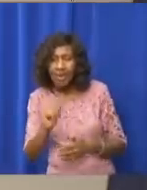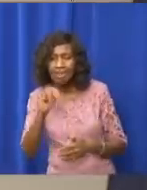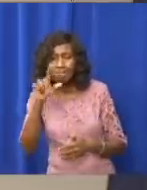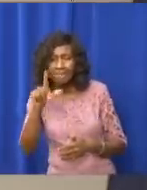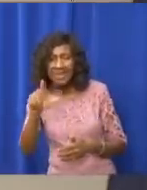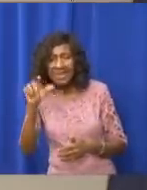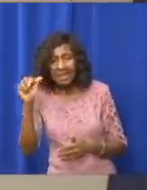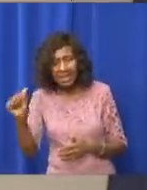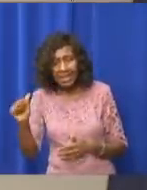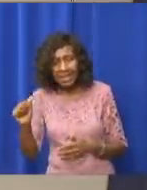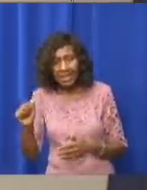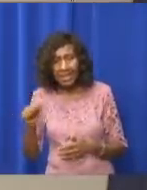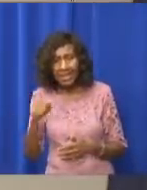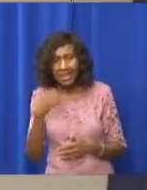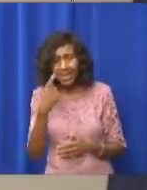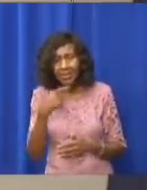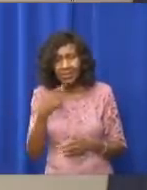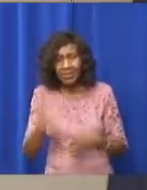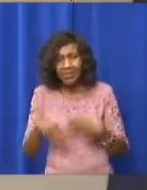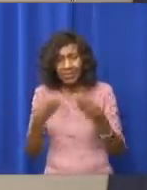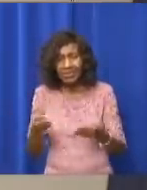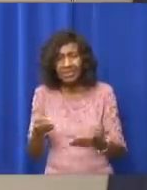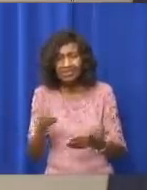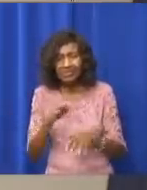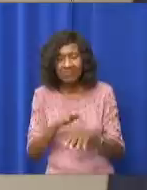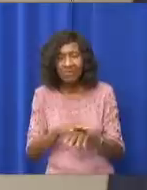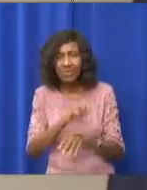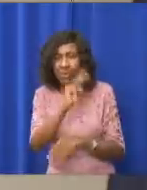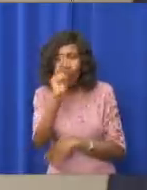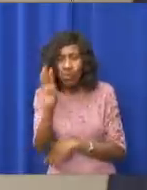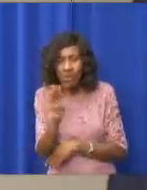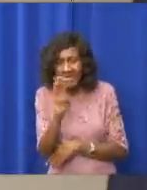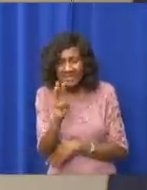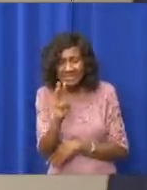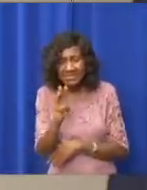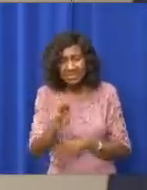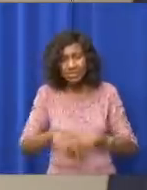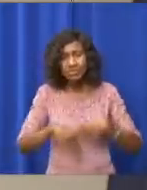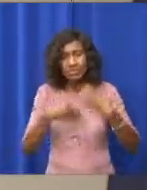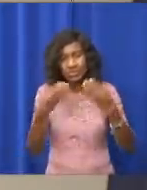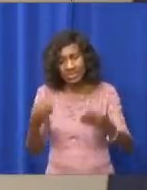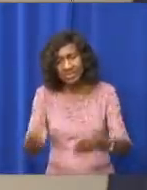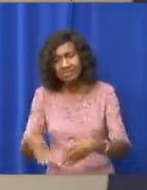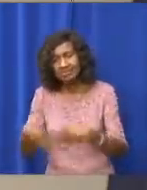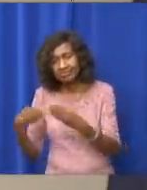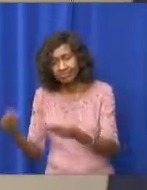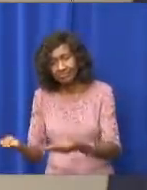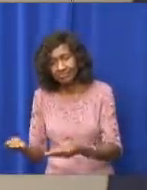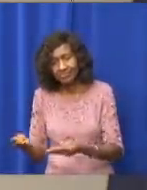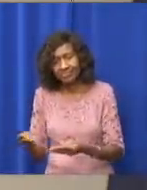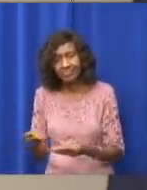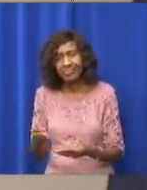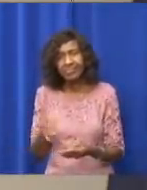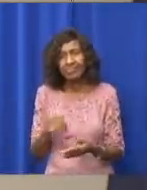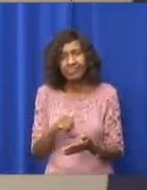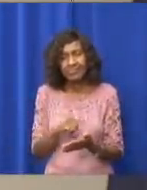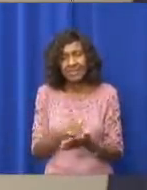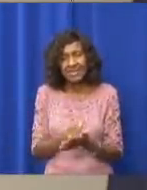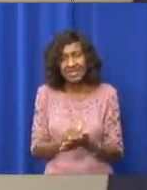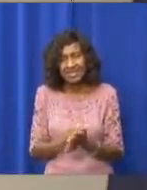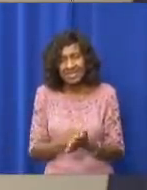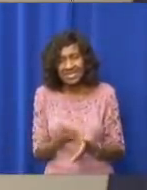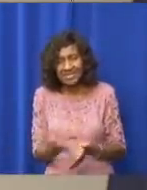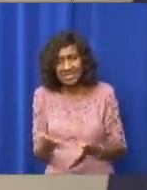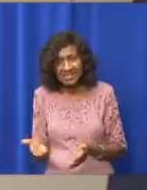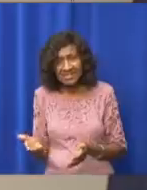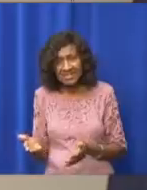disposable masks on Wednesday of this week for distribution within their constituencies. These initiatives are but another